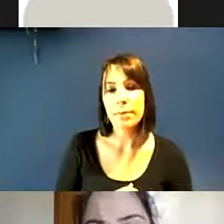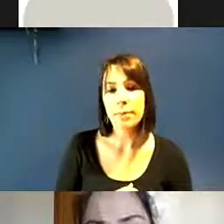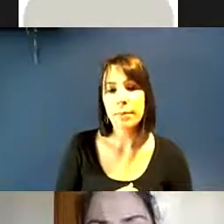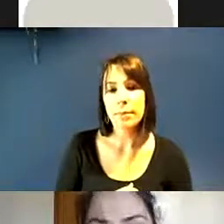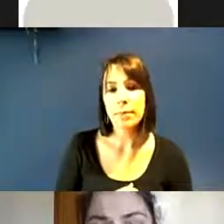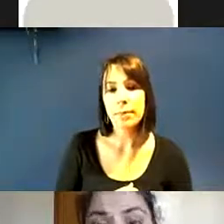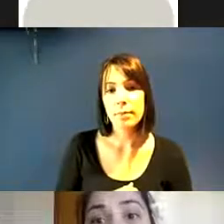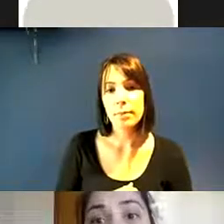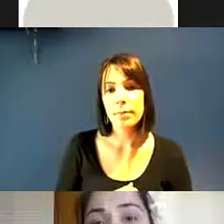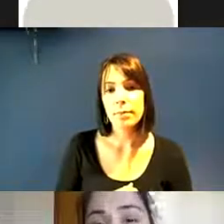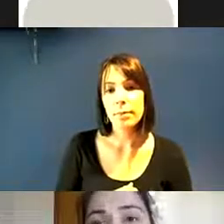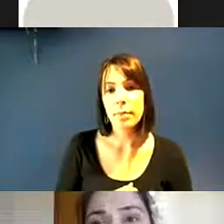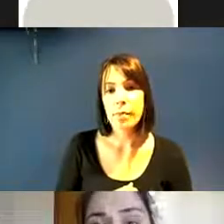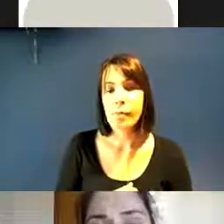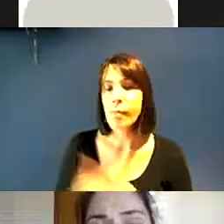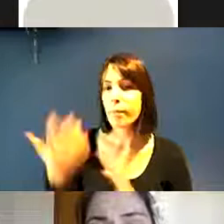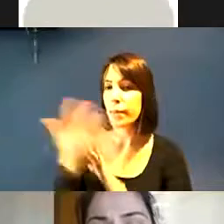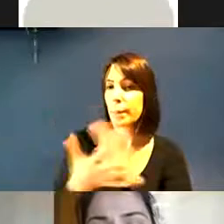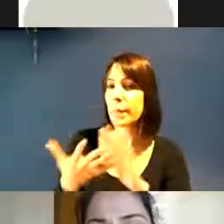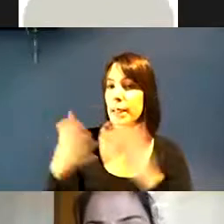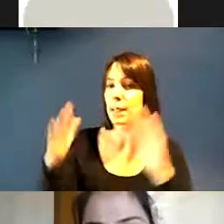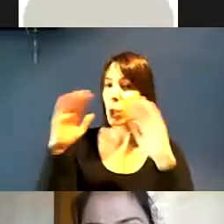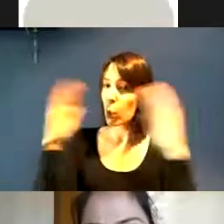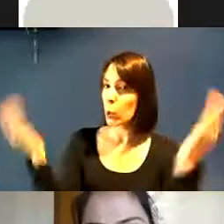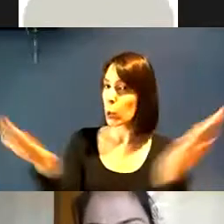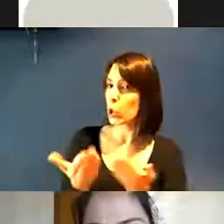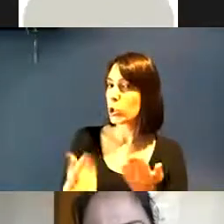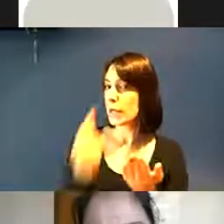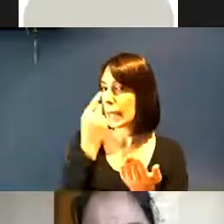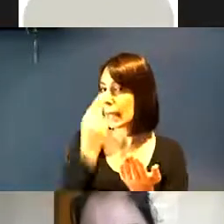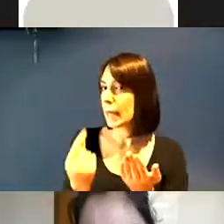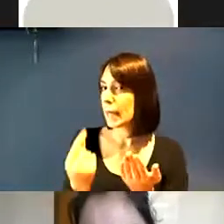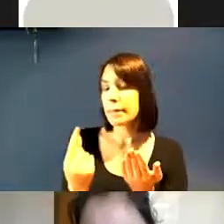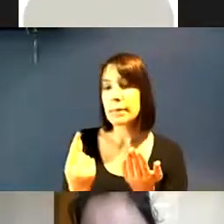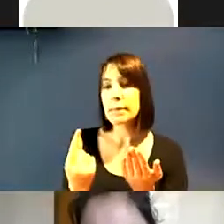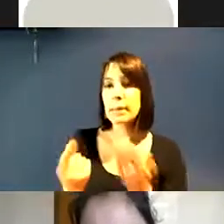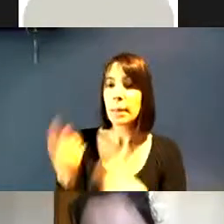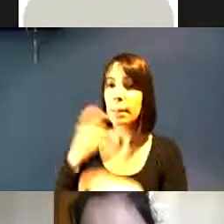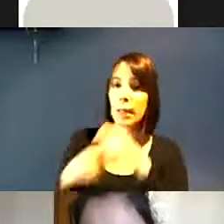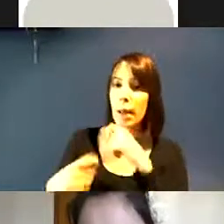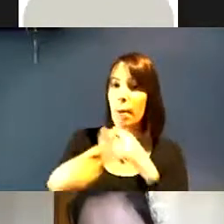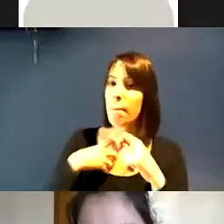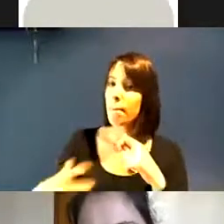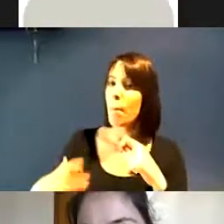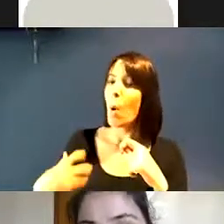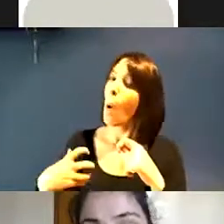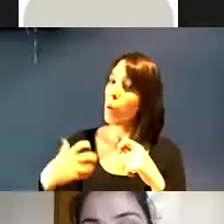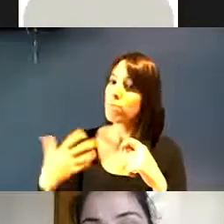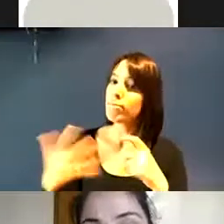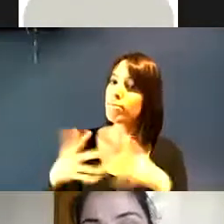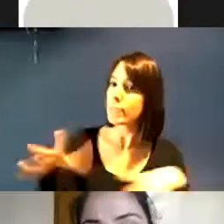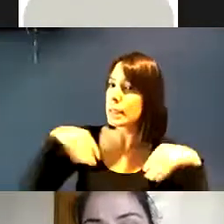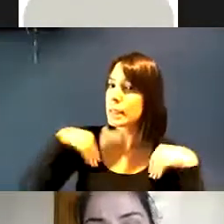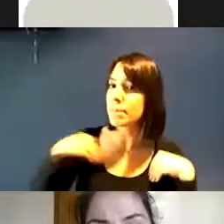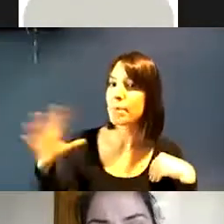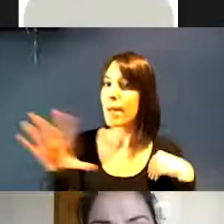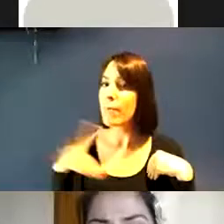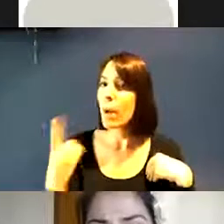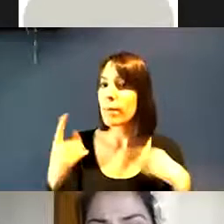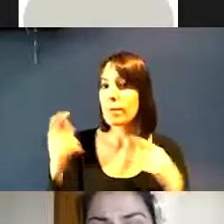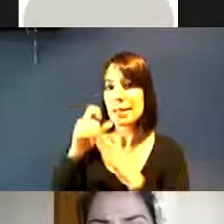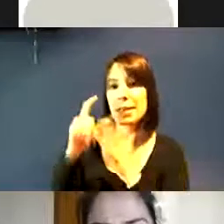to a world where disability is kind of seen as norm. So, and